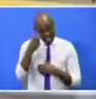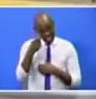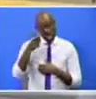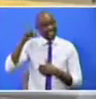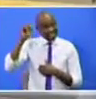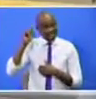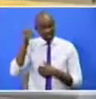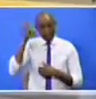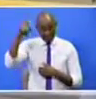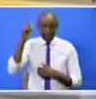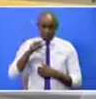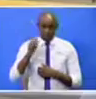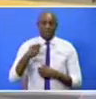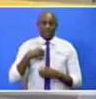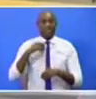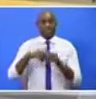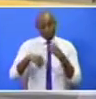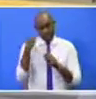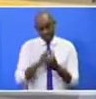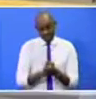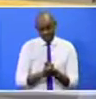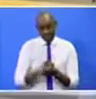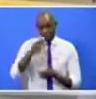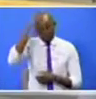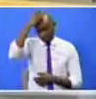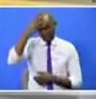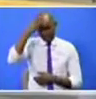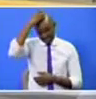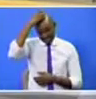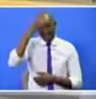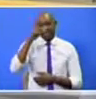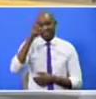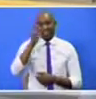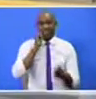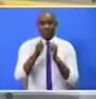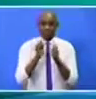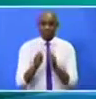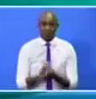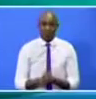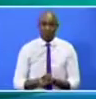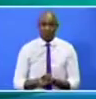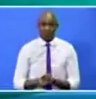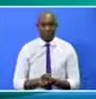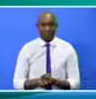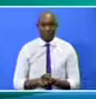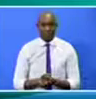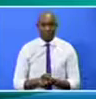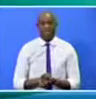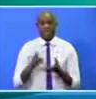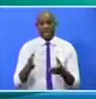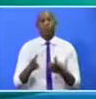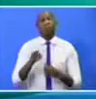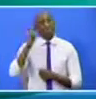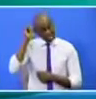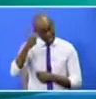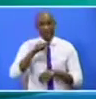will have a merry time. Moses Wahesi, KTN Sports. And moving on, Kenya will